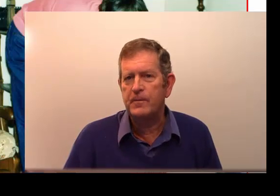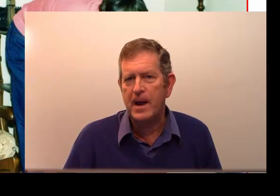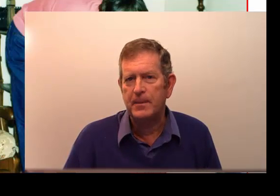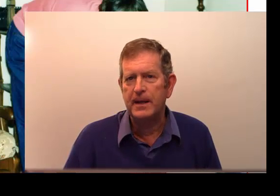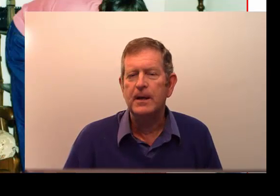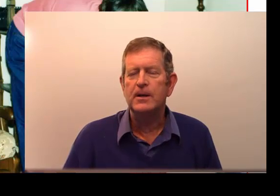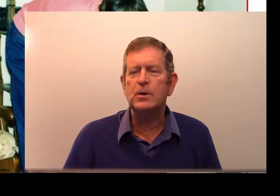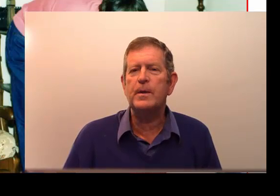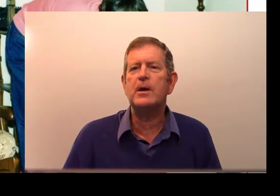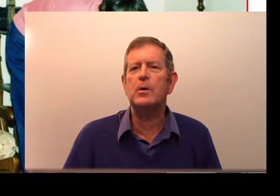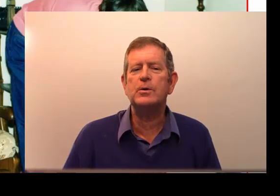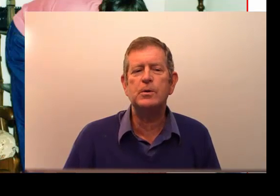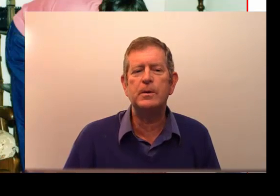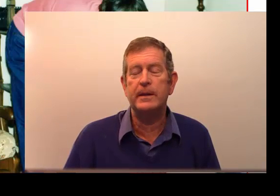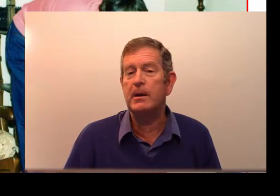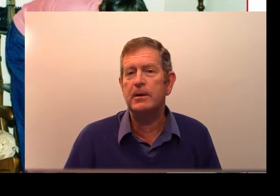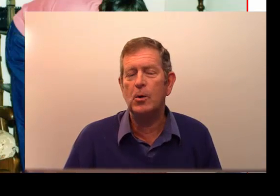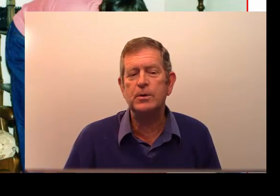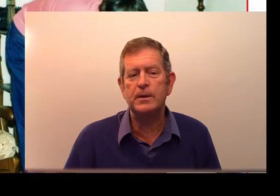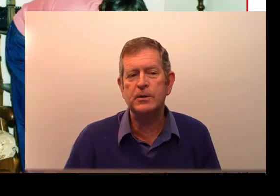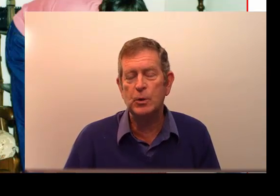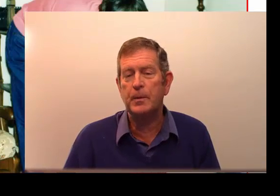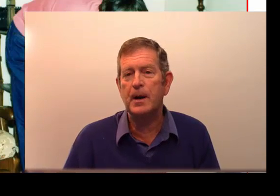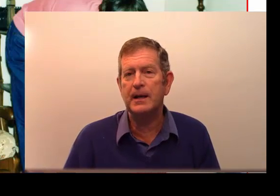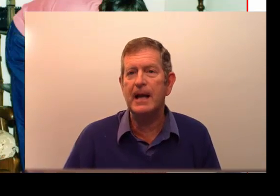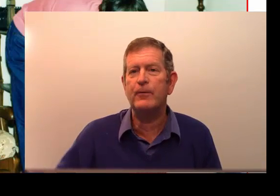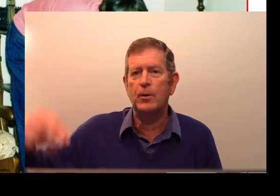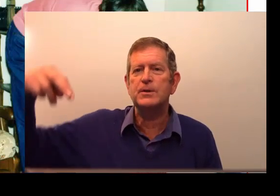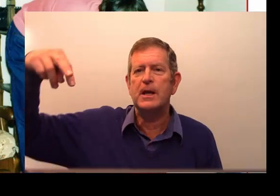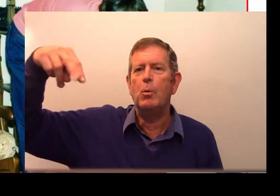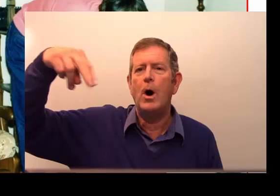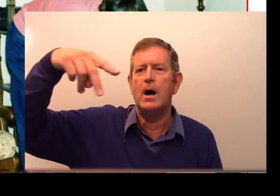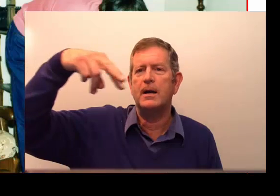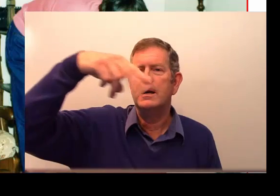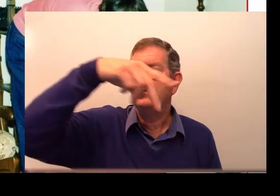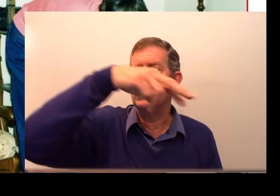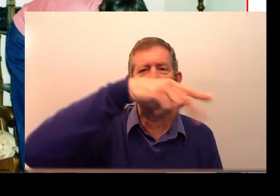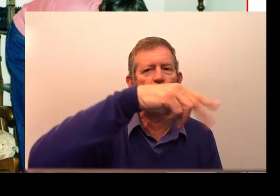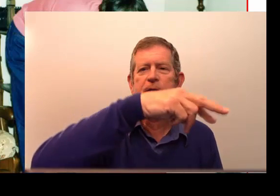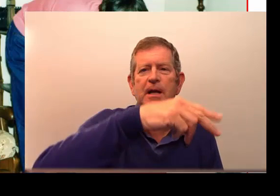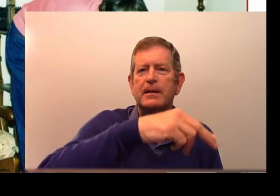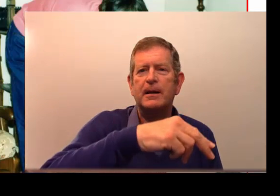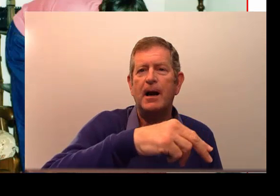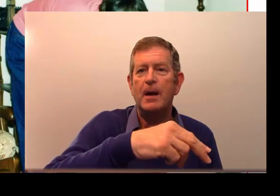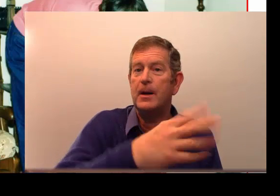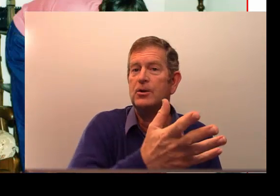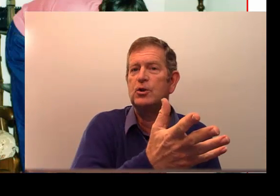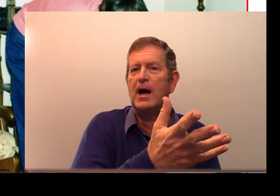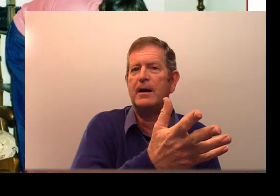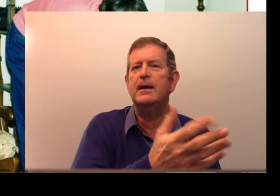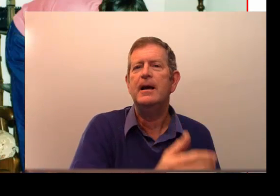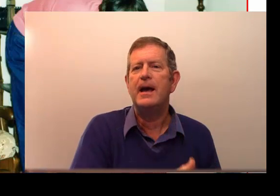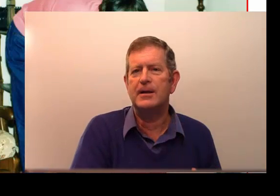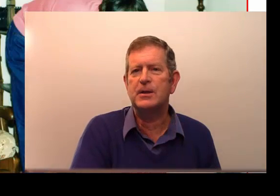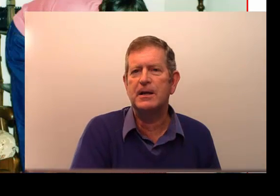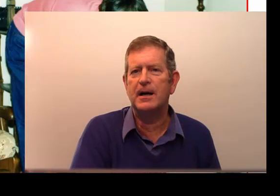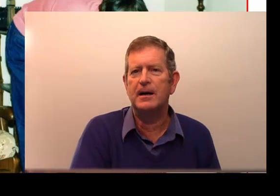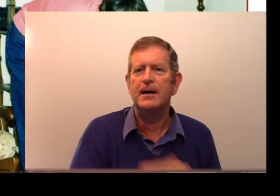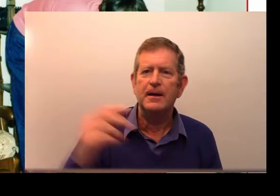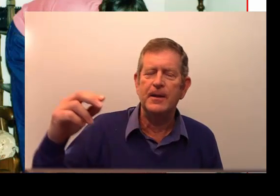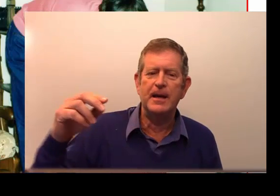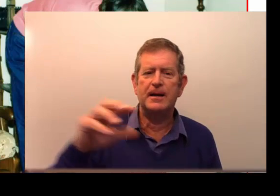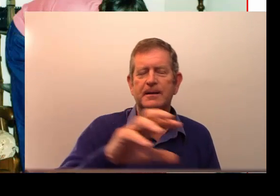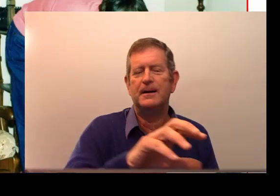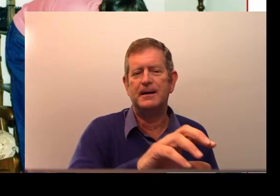food for the family, so they go to the supermarket, and of course they walk. They don't take the car because John has the